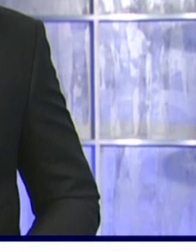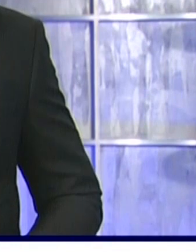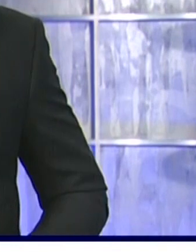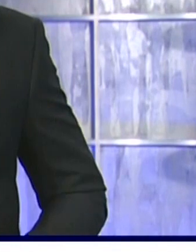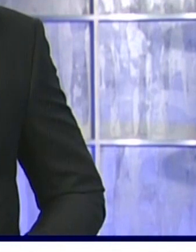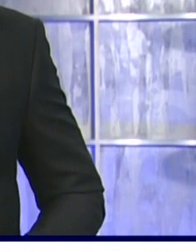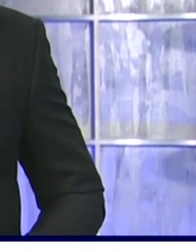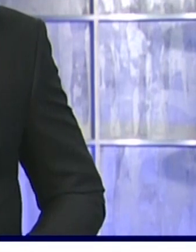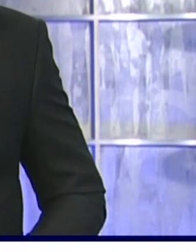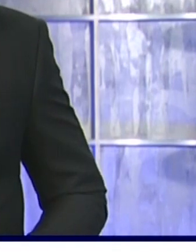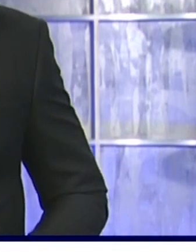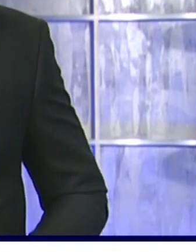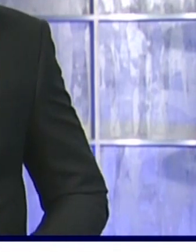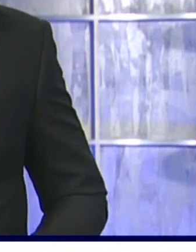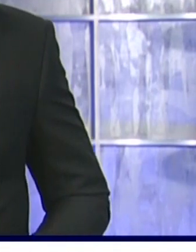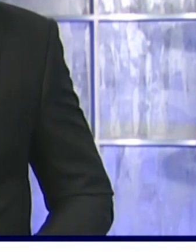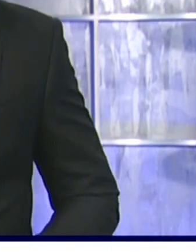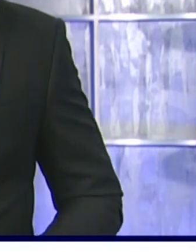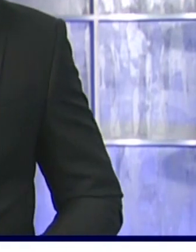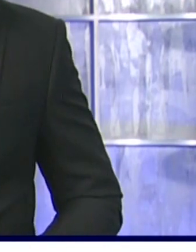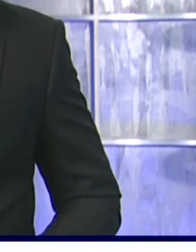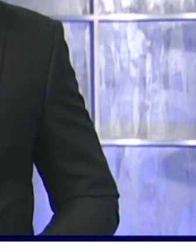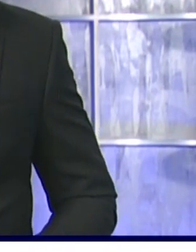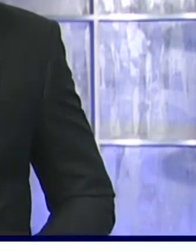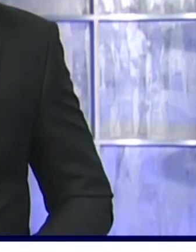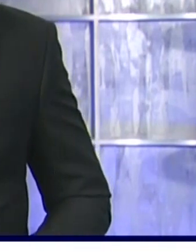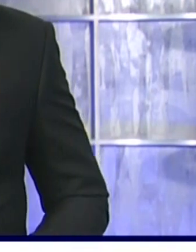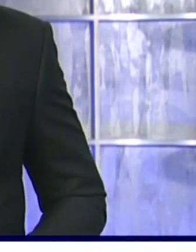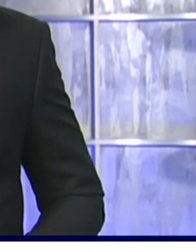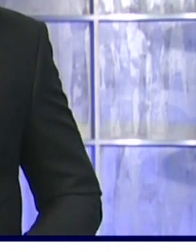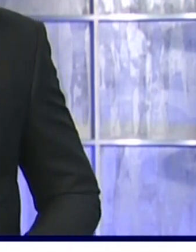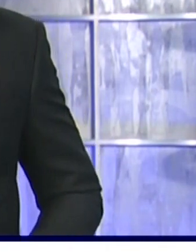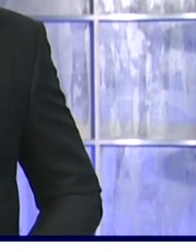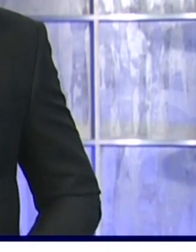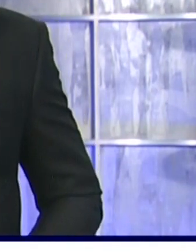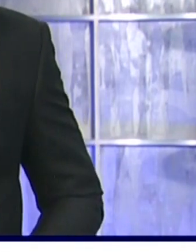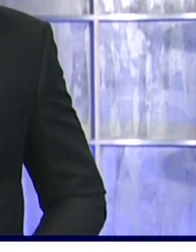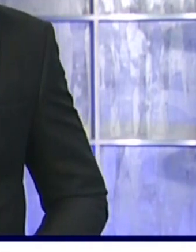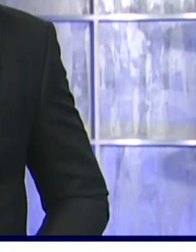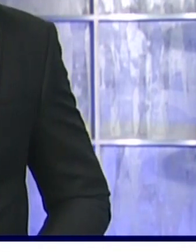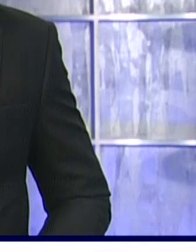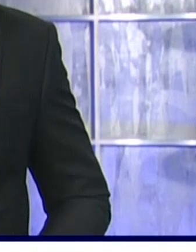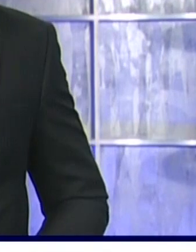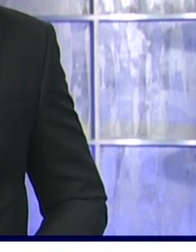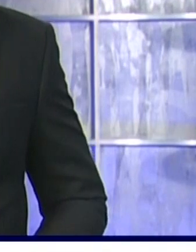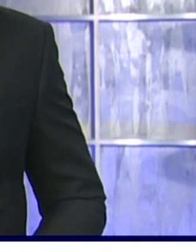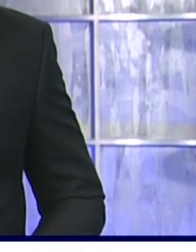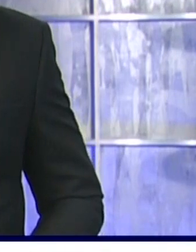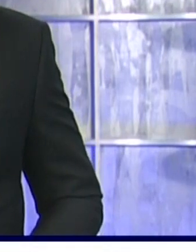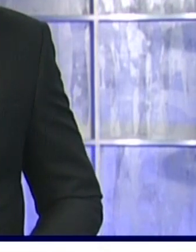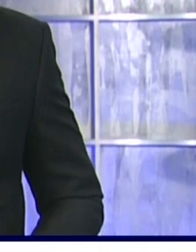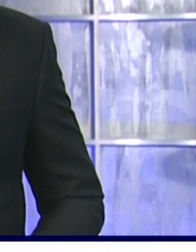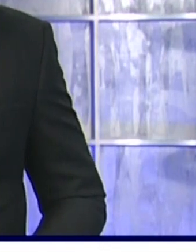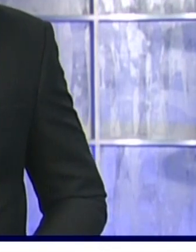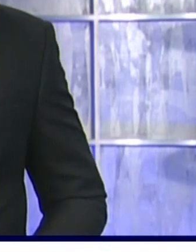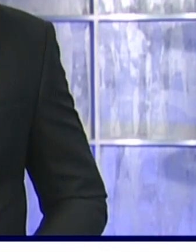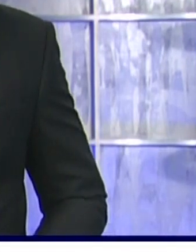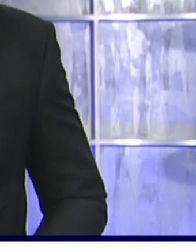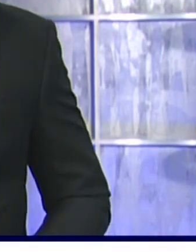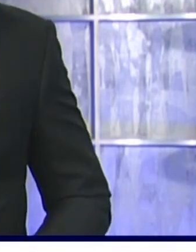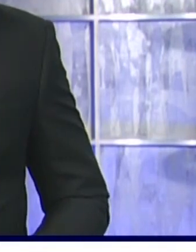I am Shane Jones. Making headlines tonight. Government makes a major decision on the purchase of electric buses for the Transport